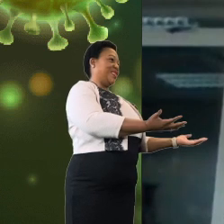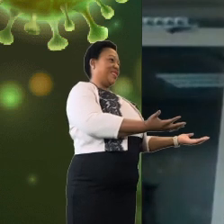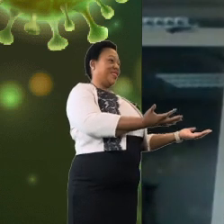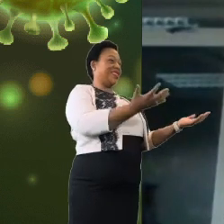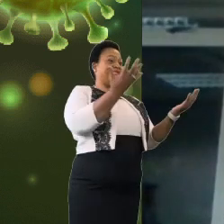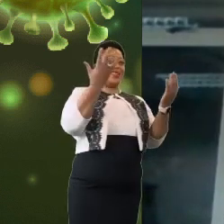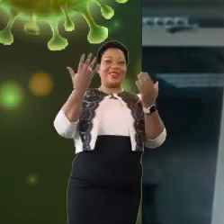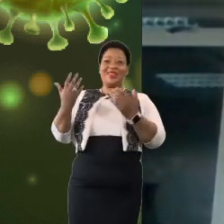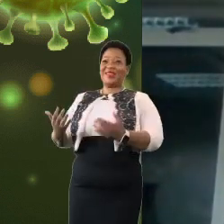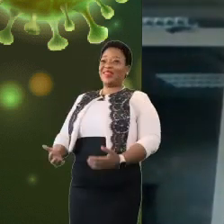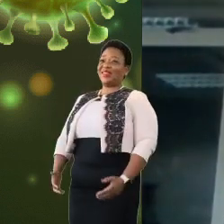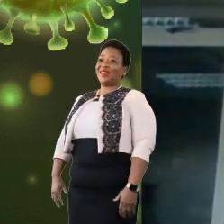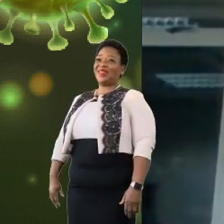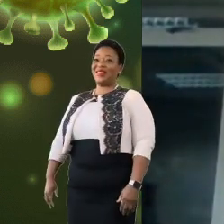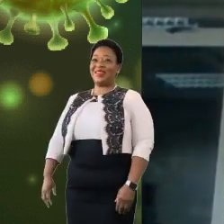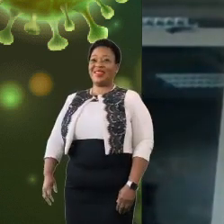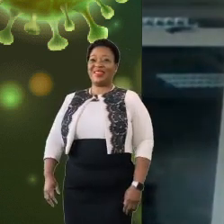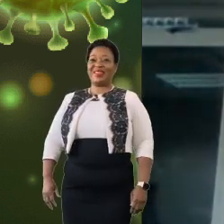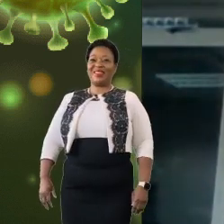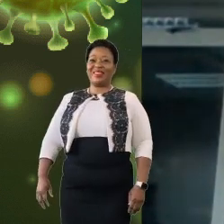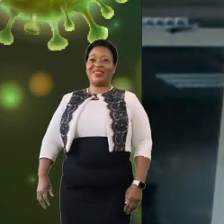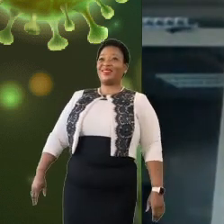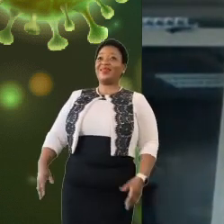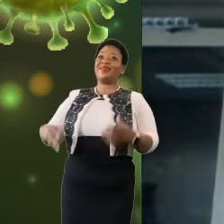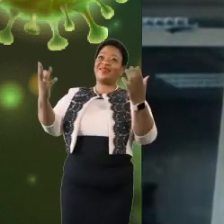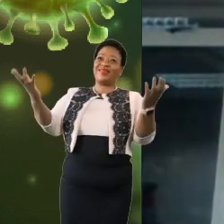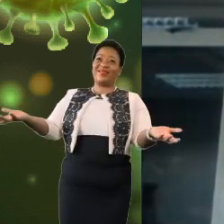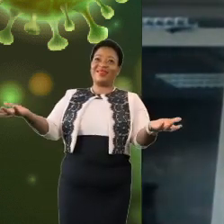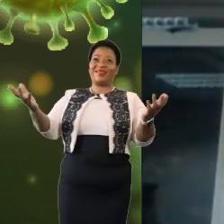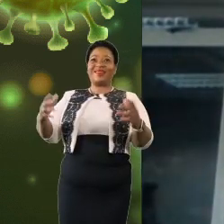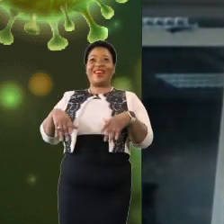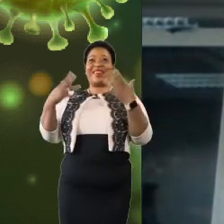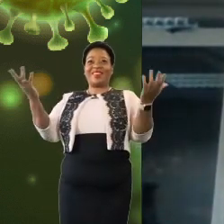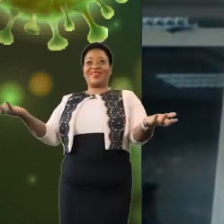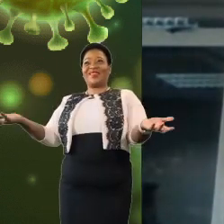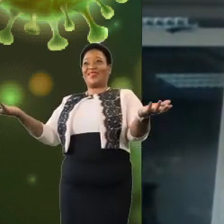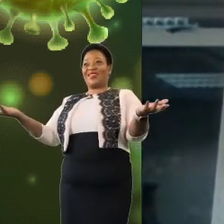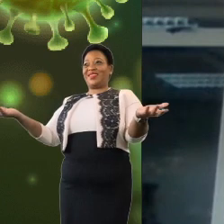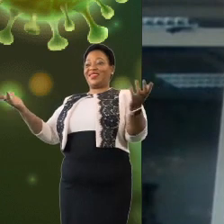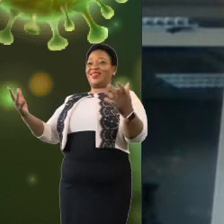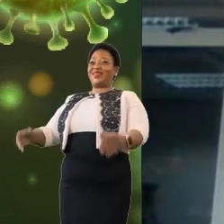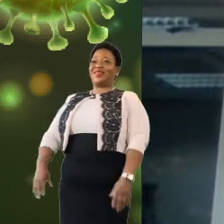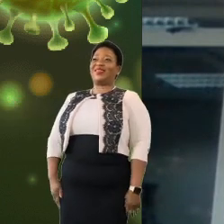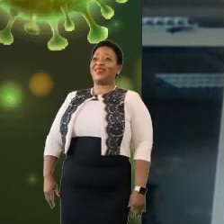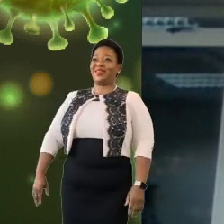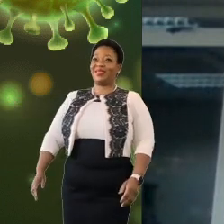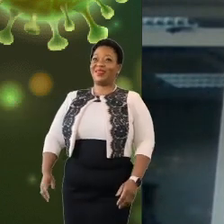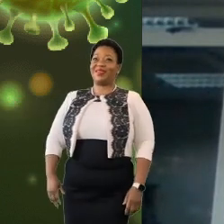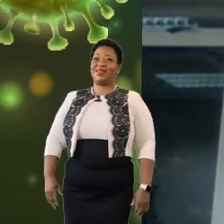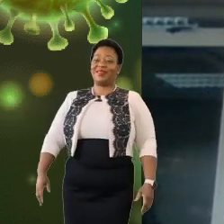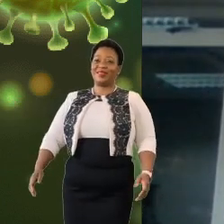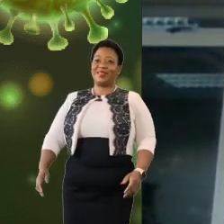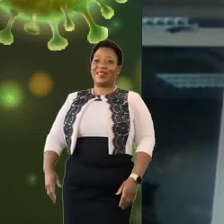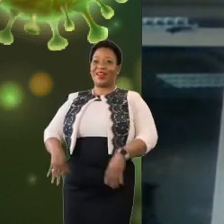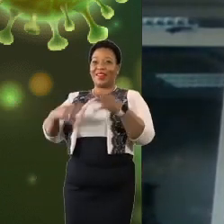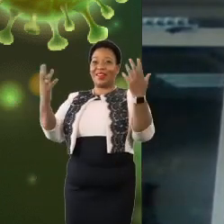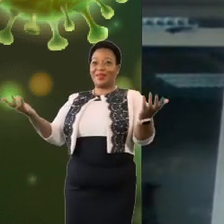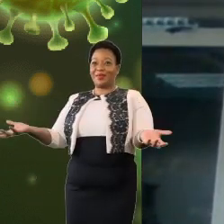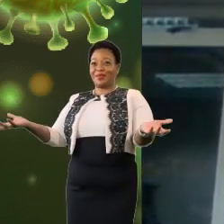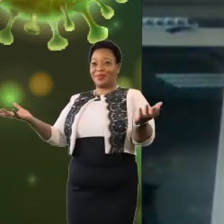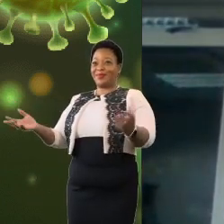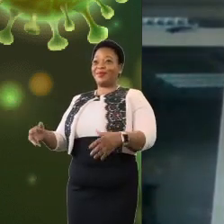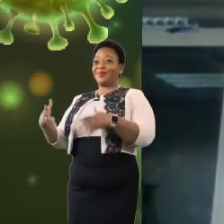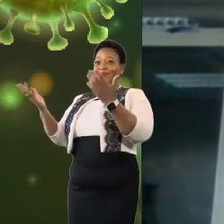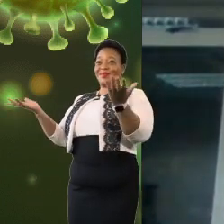of where they can meet with us, we'll show the details at the end, but just in essence, you can